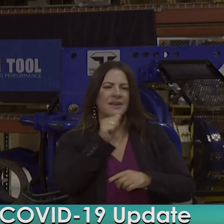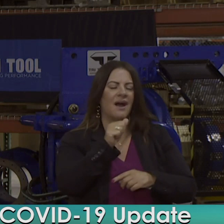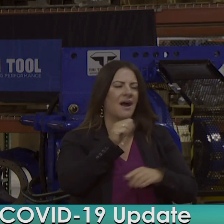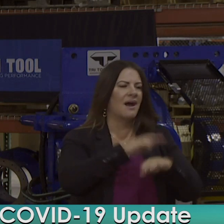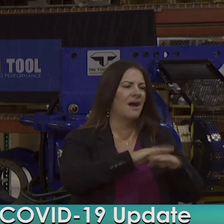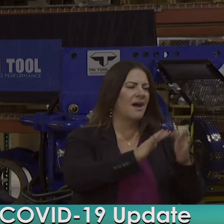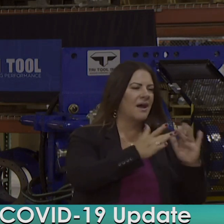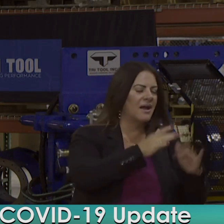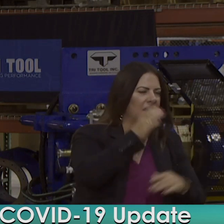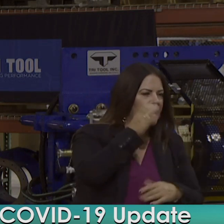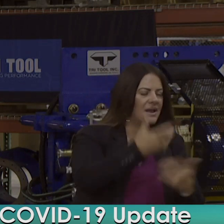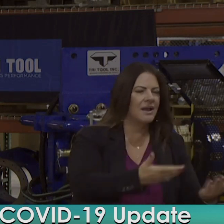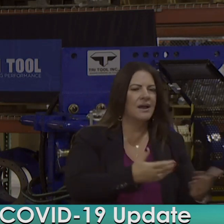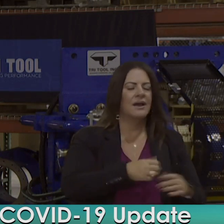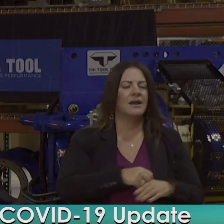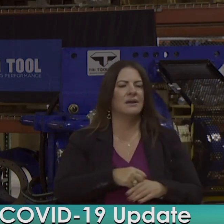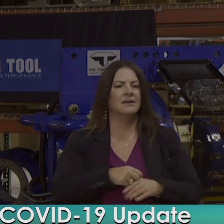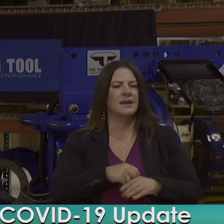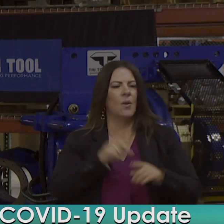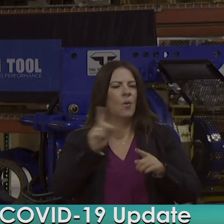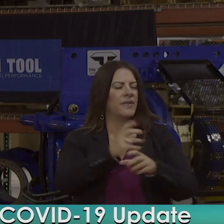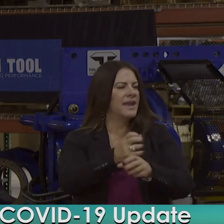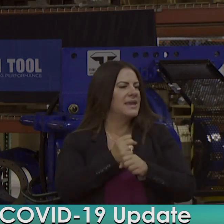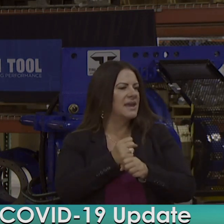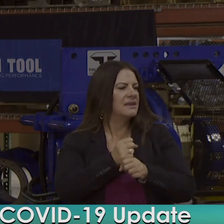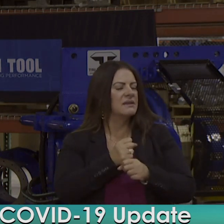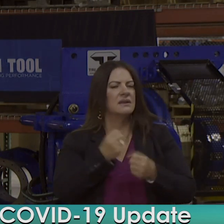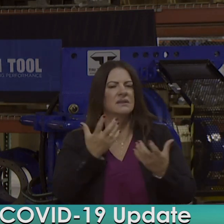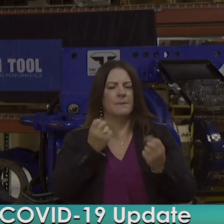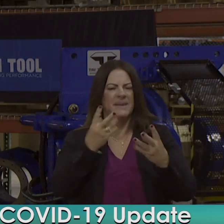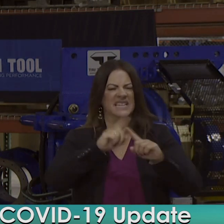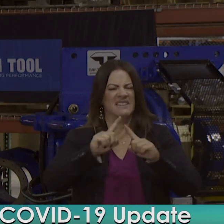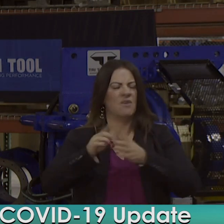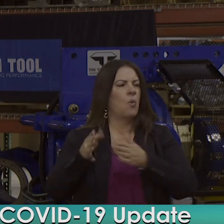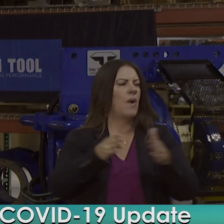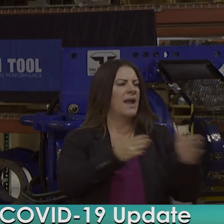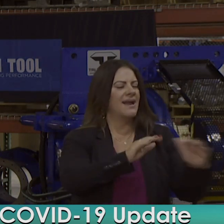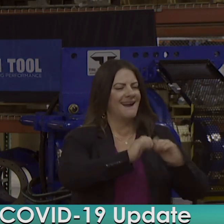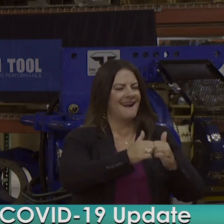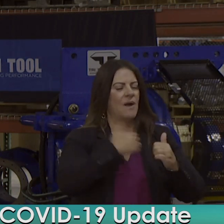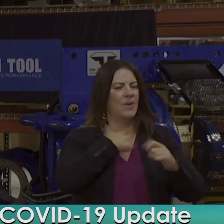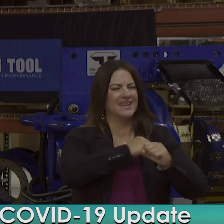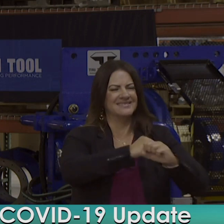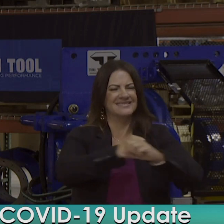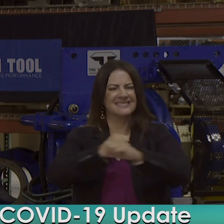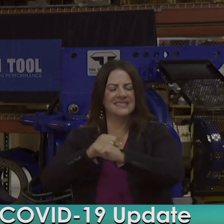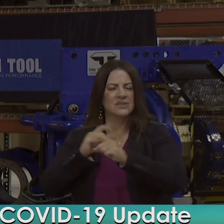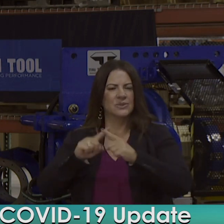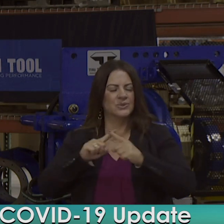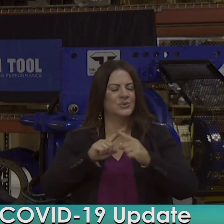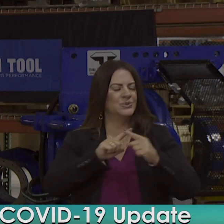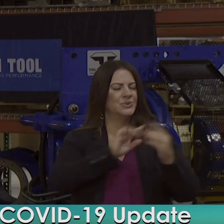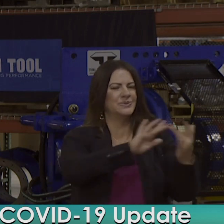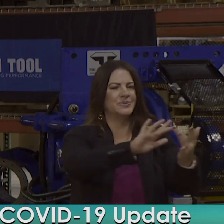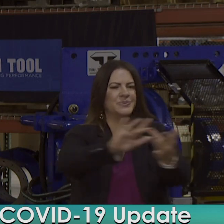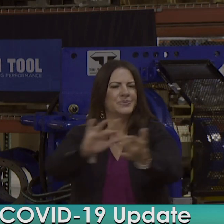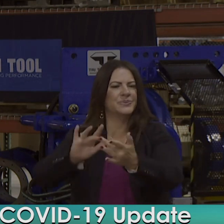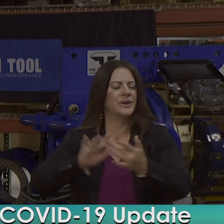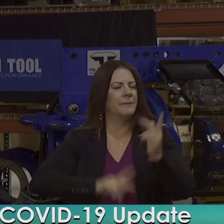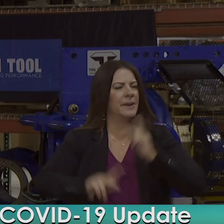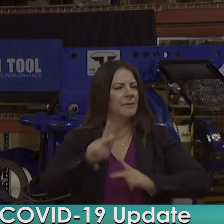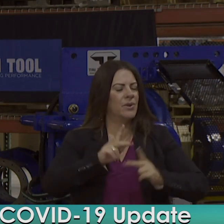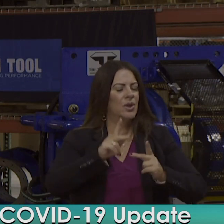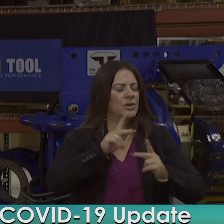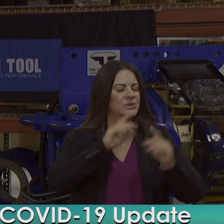programs like this. They get their media very, very differently, and so we've tried to get into those devices in a more granular